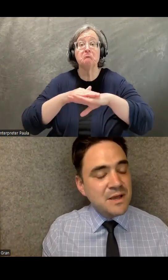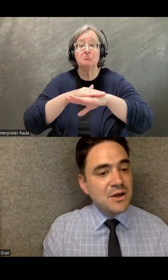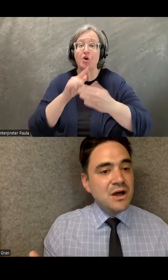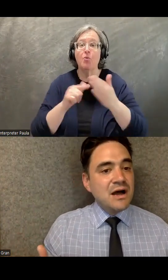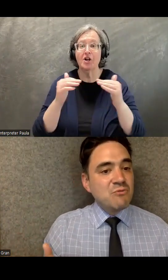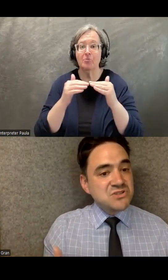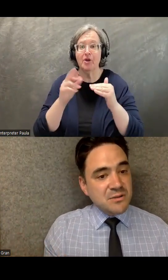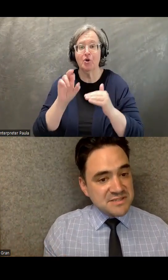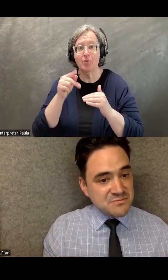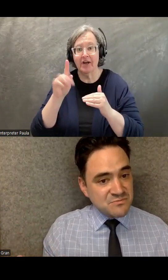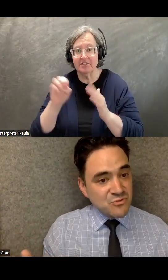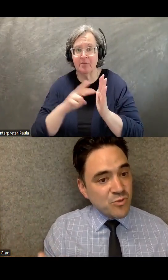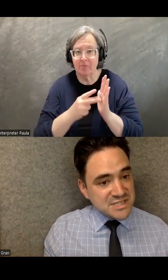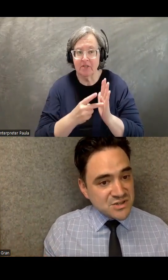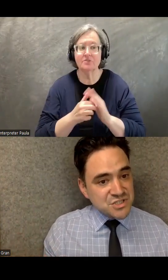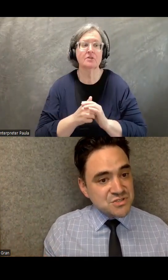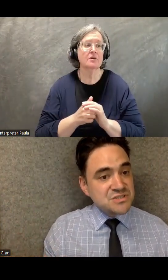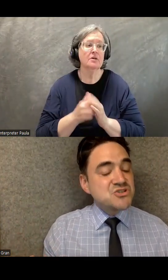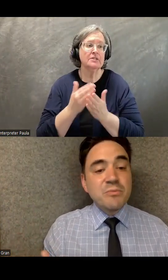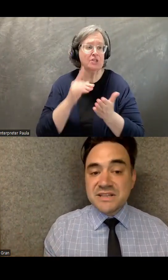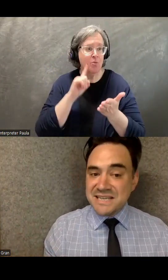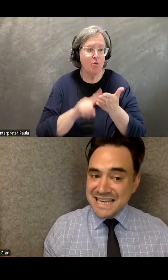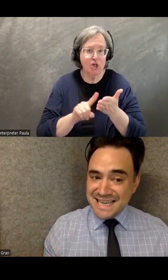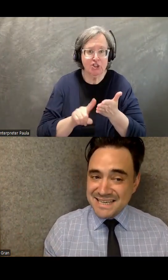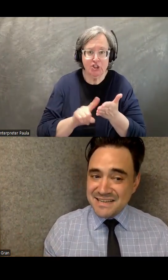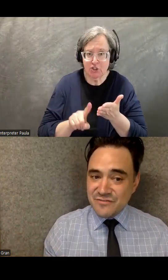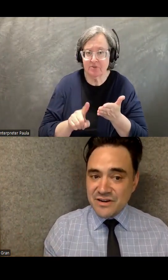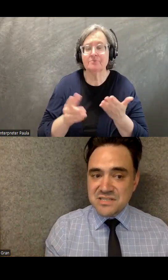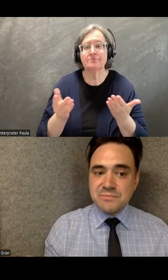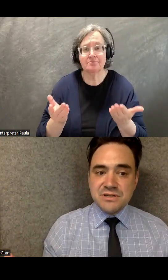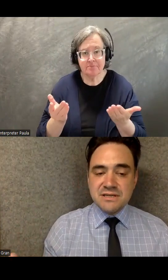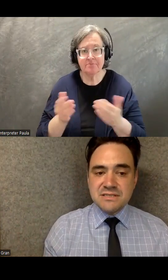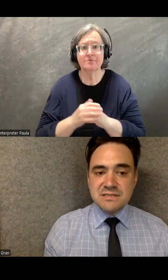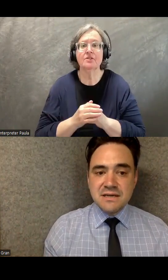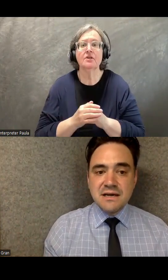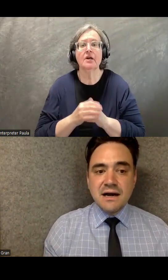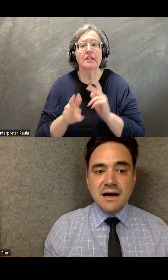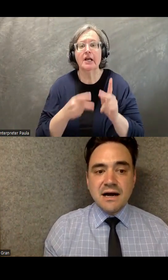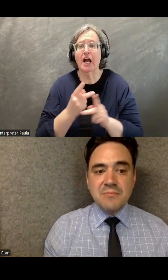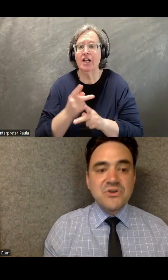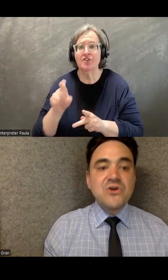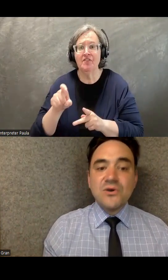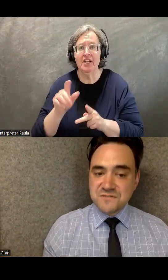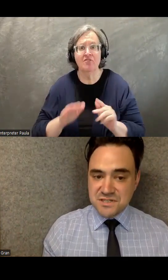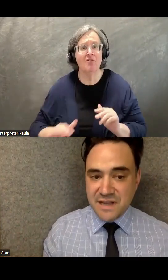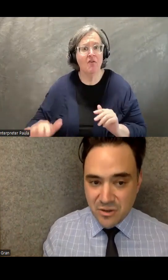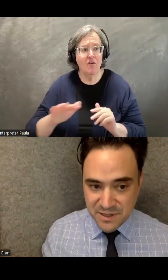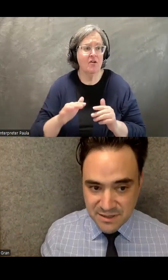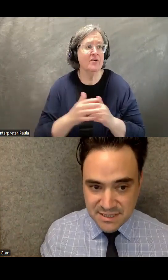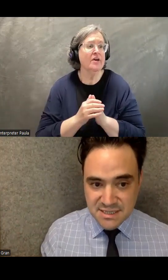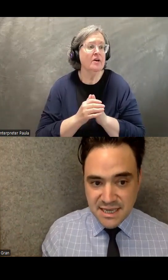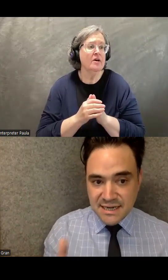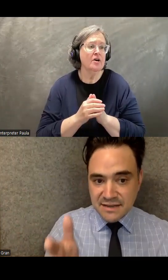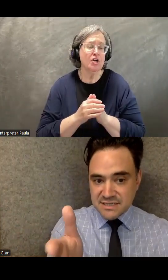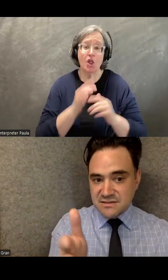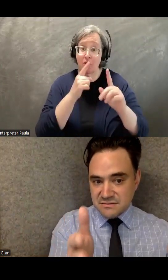are. We'll talk about some of the research determining the need in various communities, the goals for developing